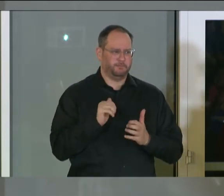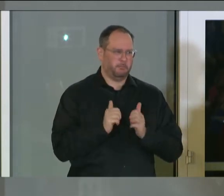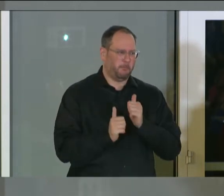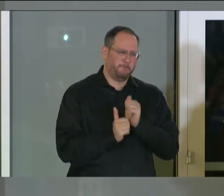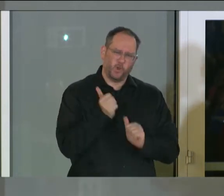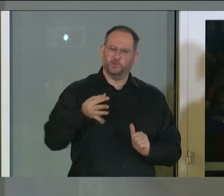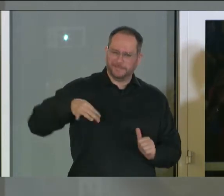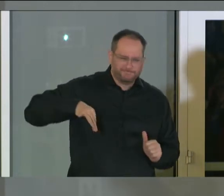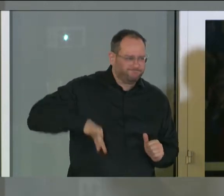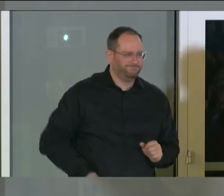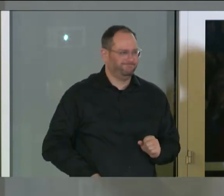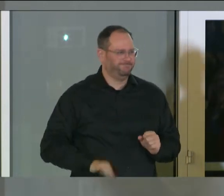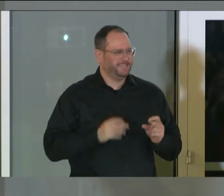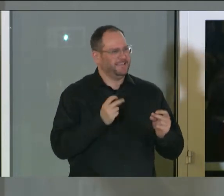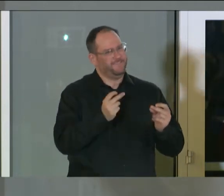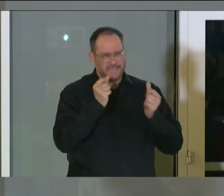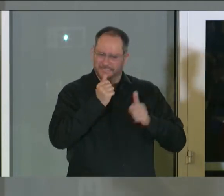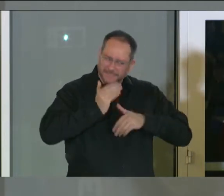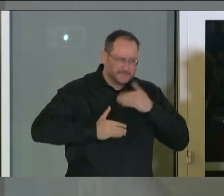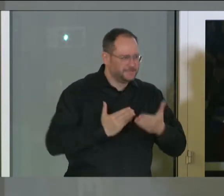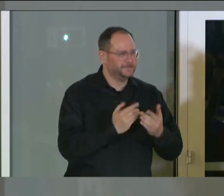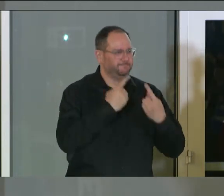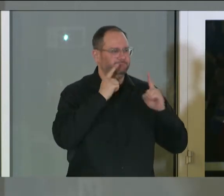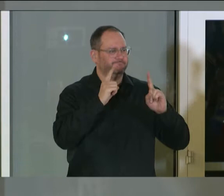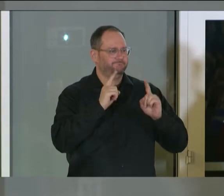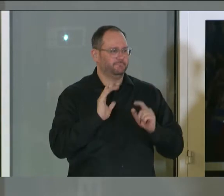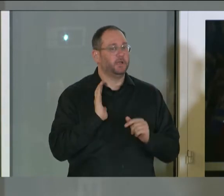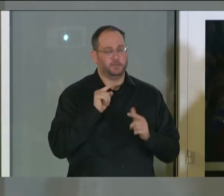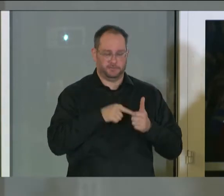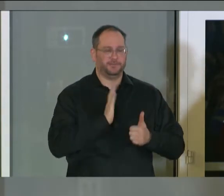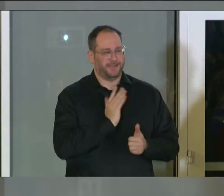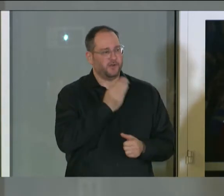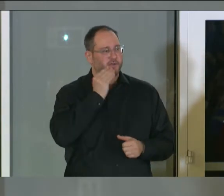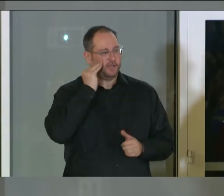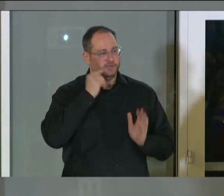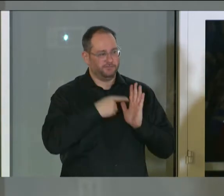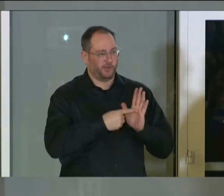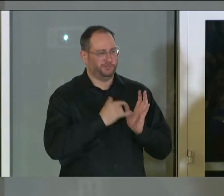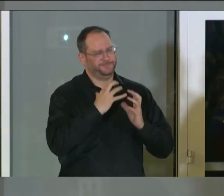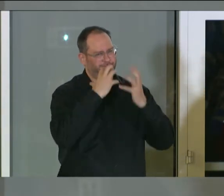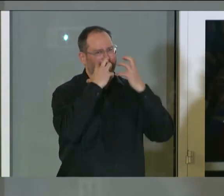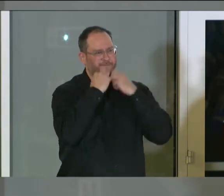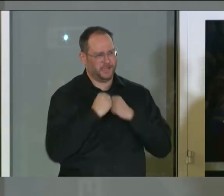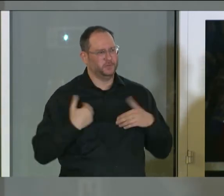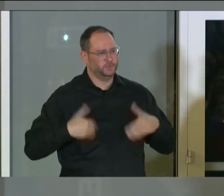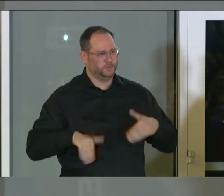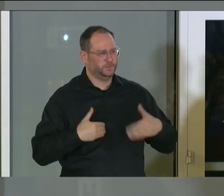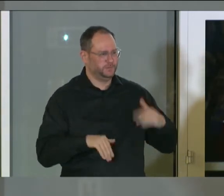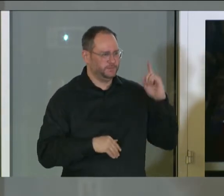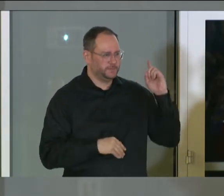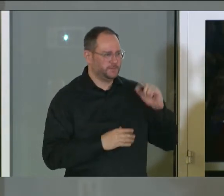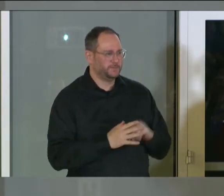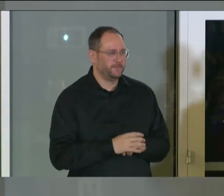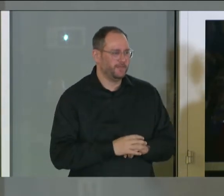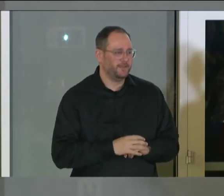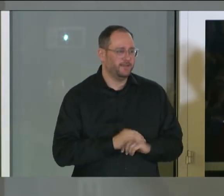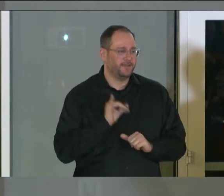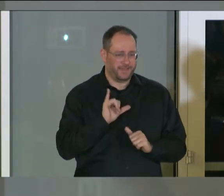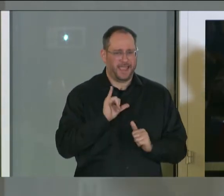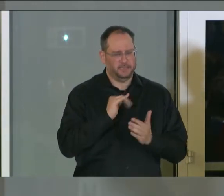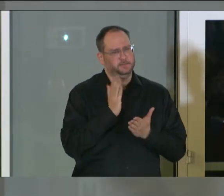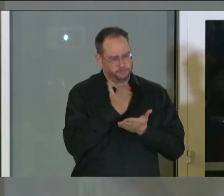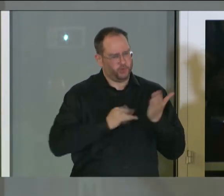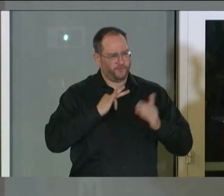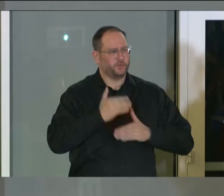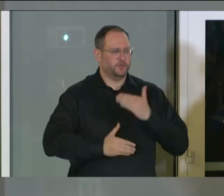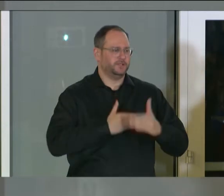the fastest in our city and represents our values. That's what this budget process is about. Now, I started